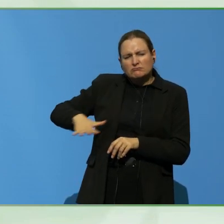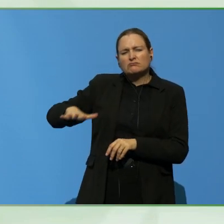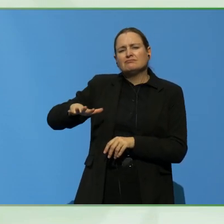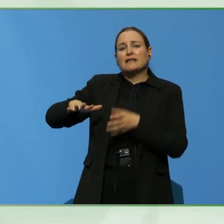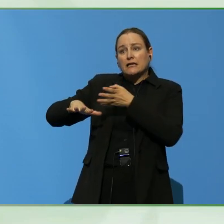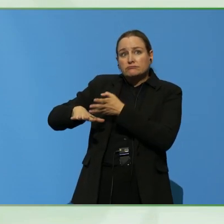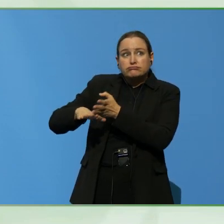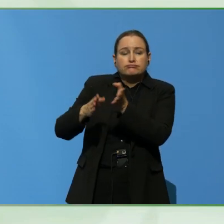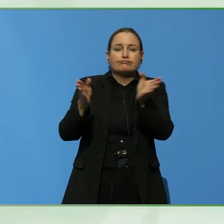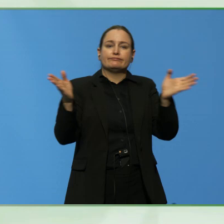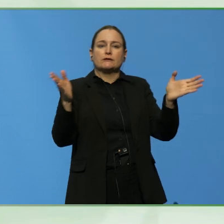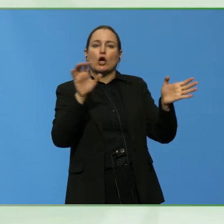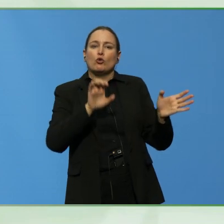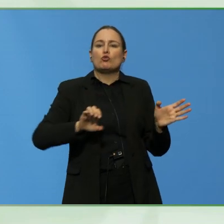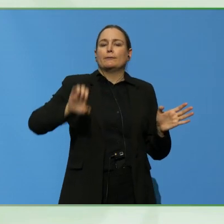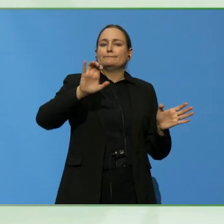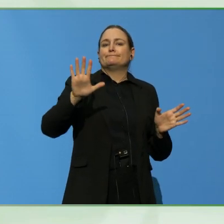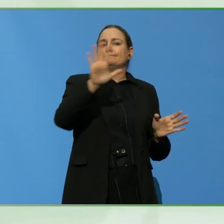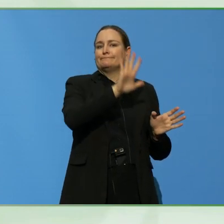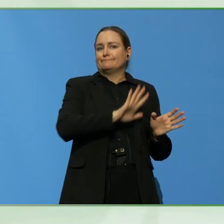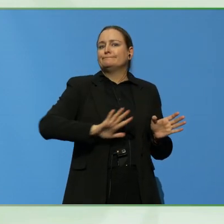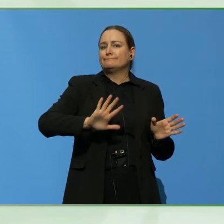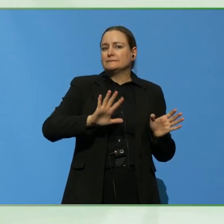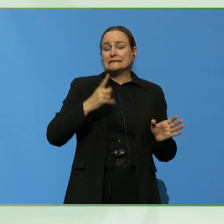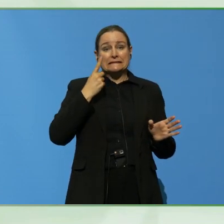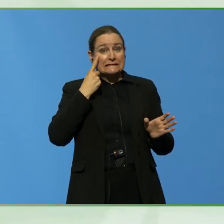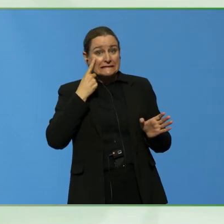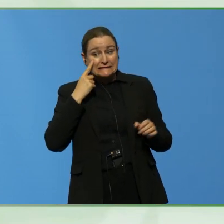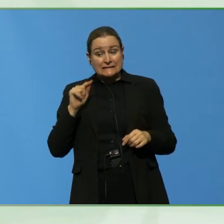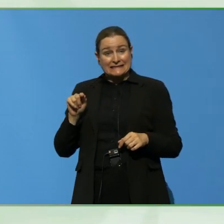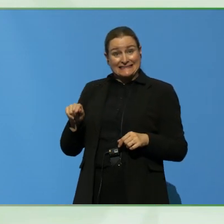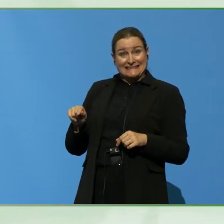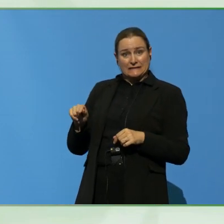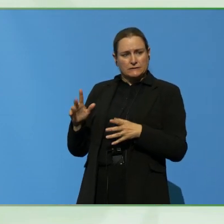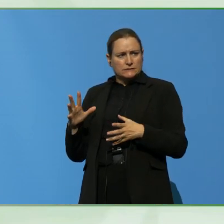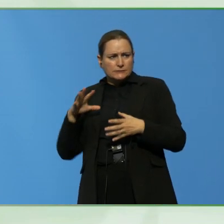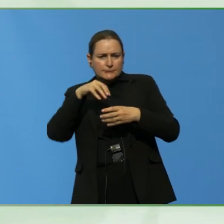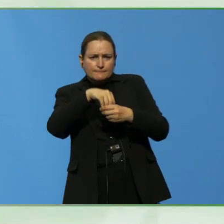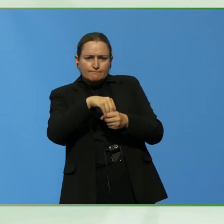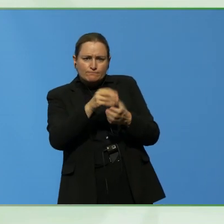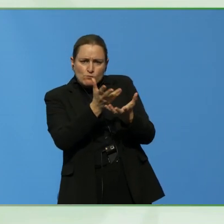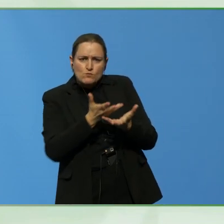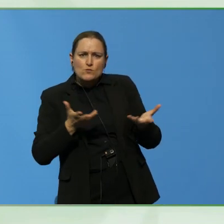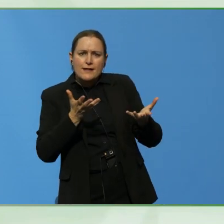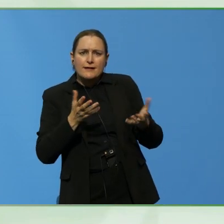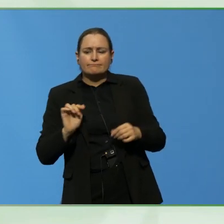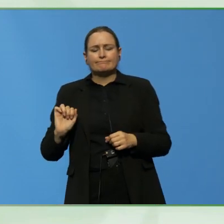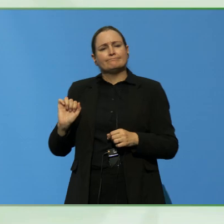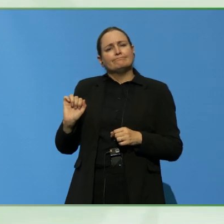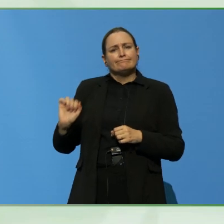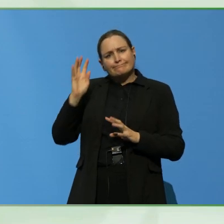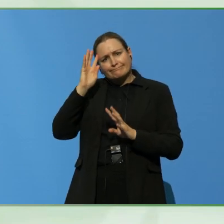to understand the specificity of local ecosystem and assess opportunity and modalities